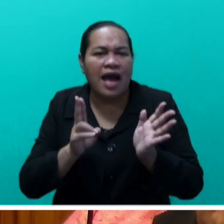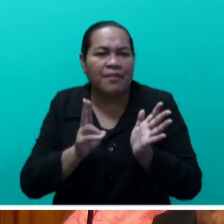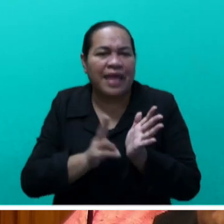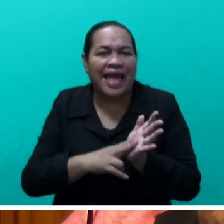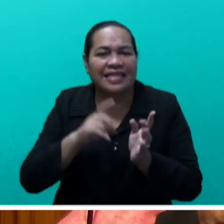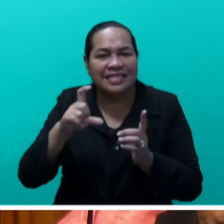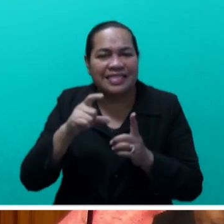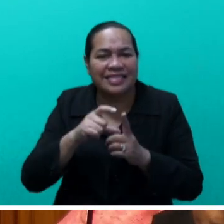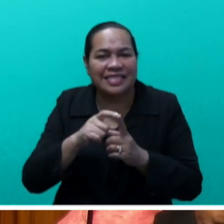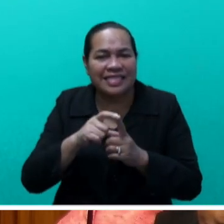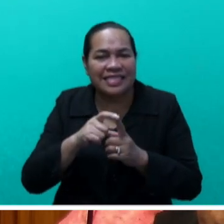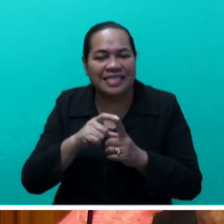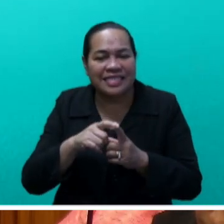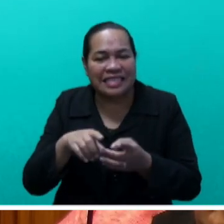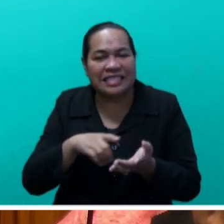in our country.